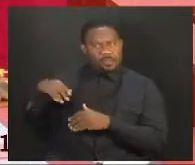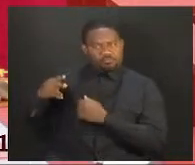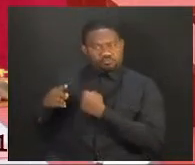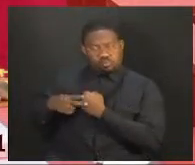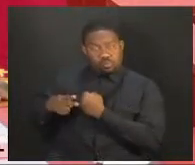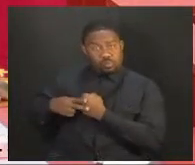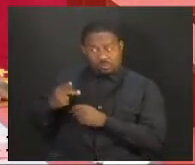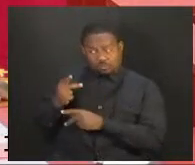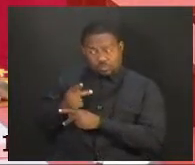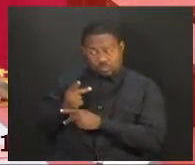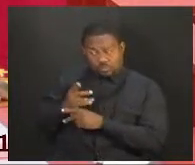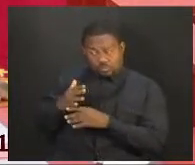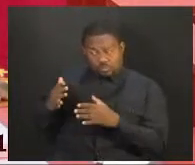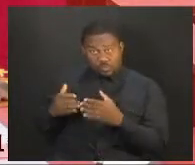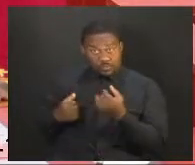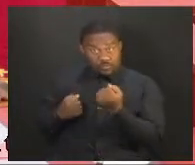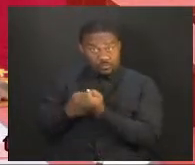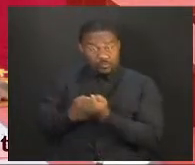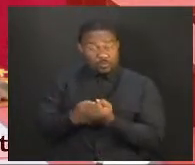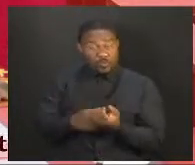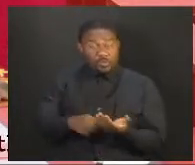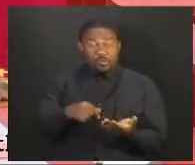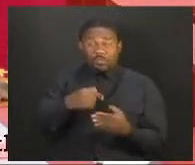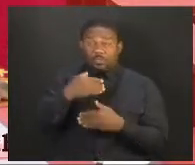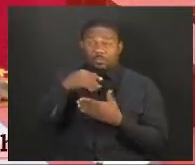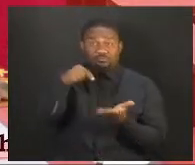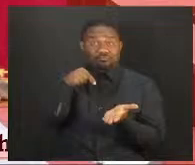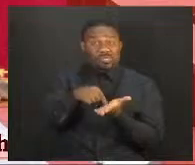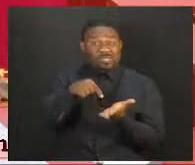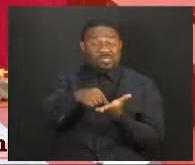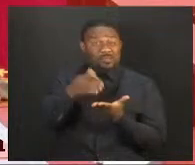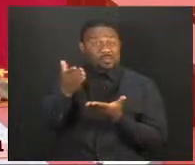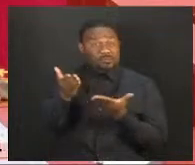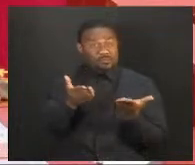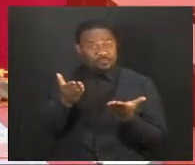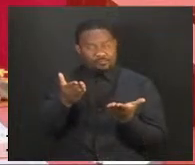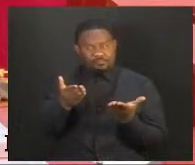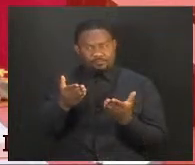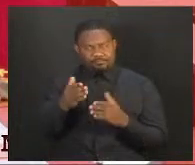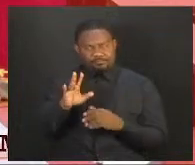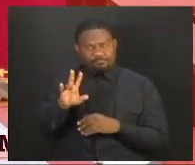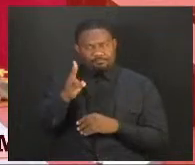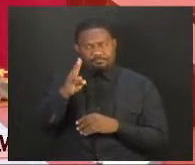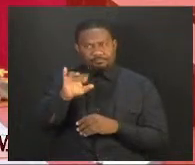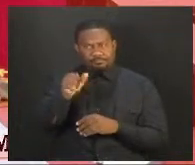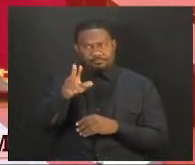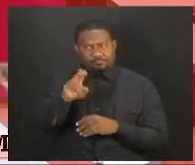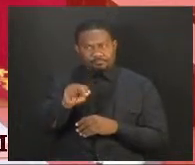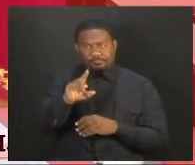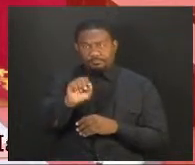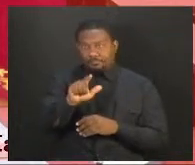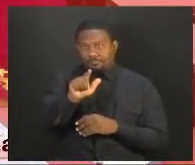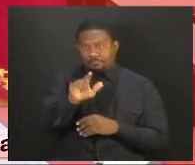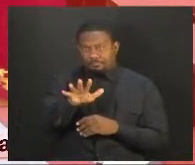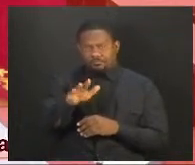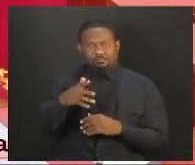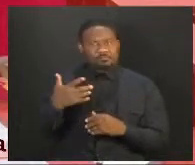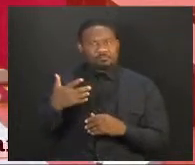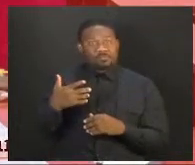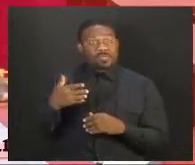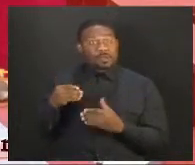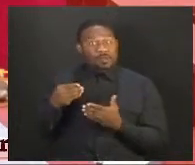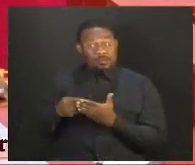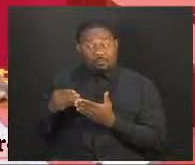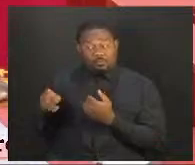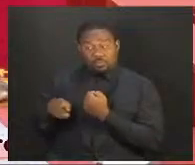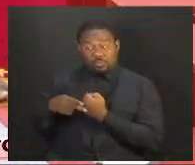cushion this unprecedented debt service burden. Mr. Speaker, as of 7 January 2025, the debt service reserve account,